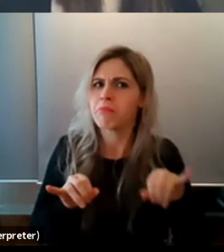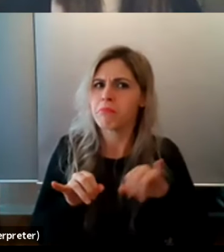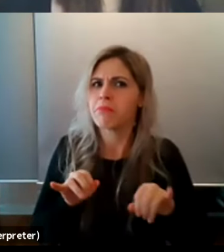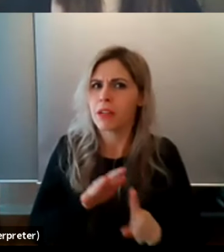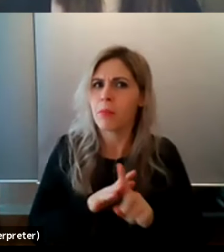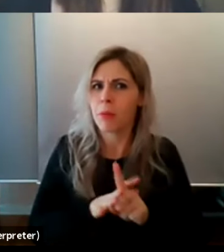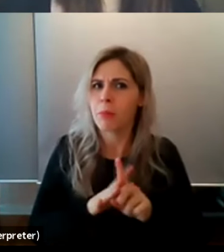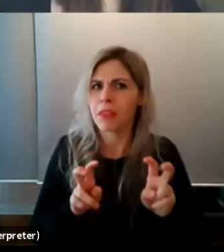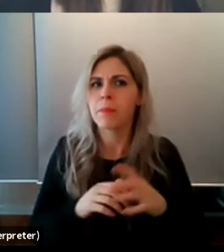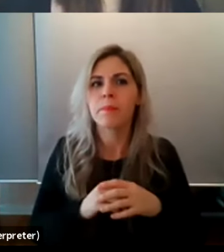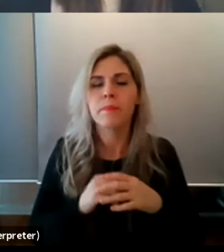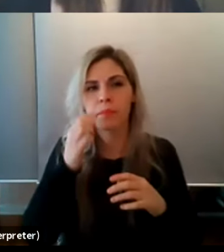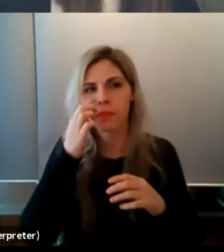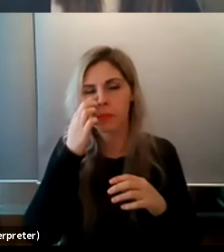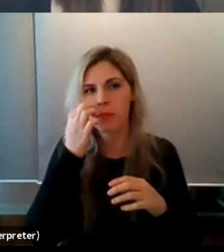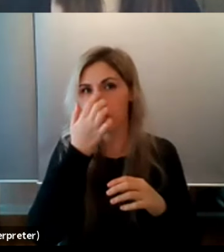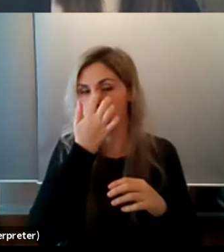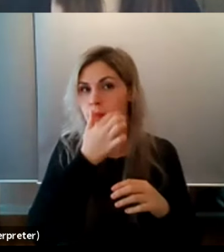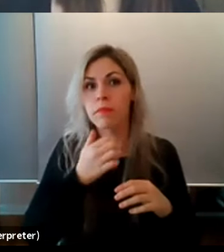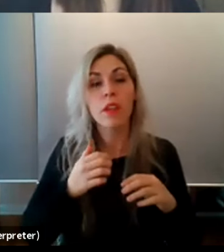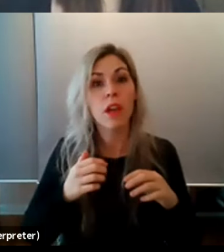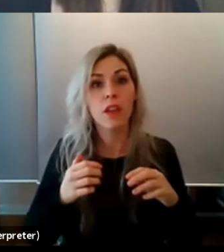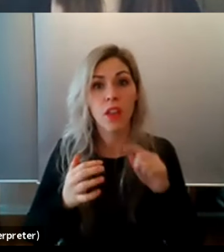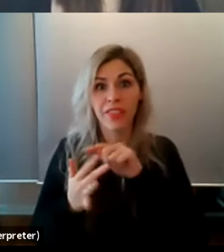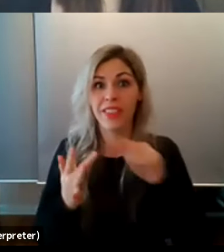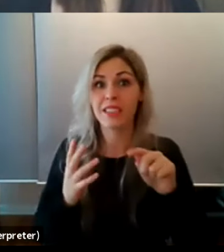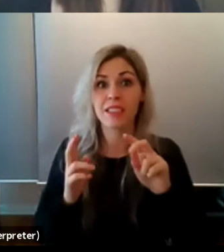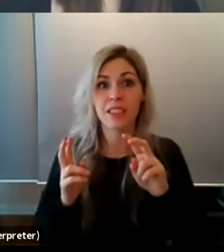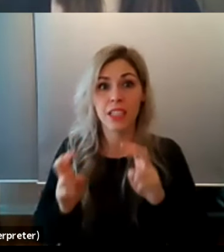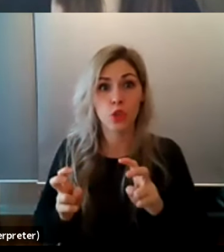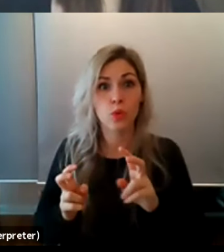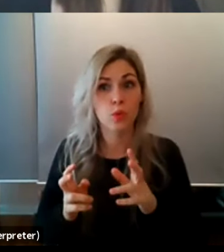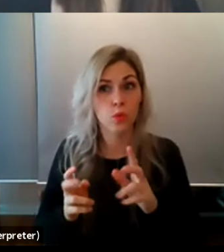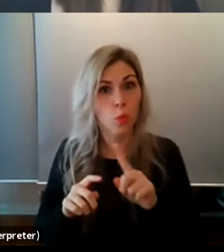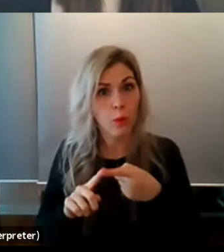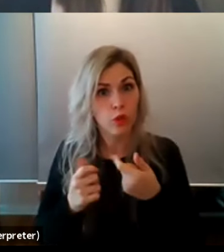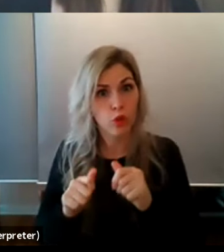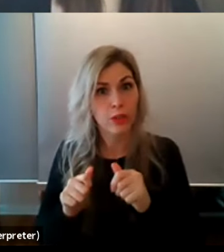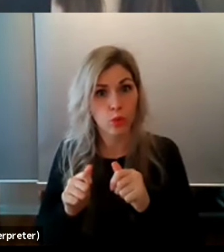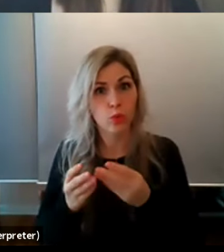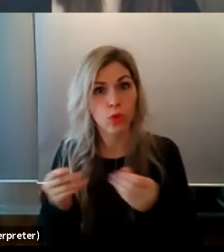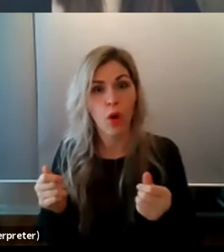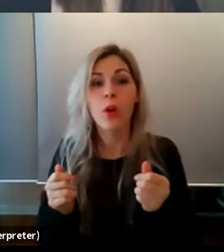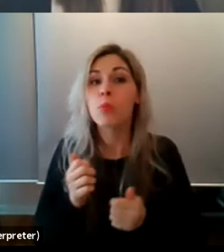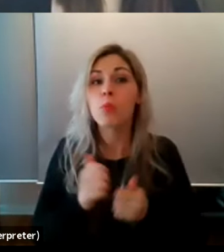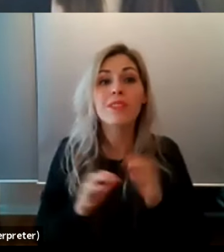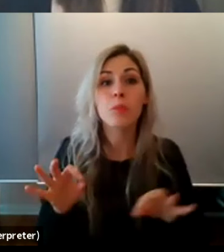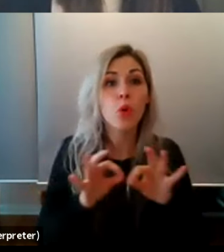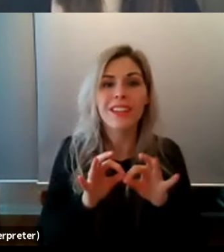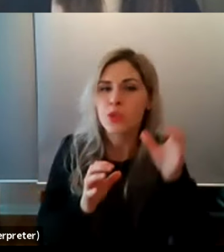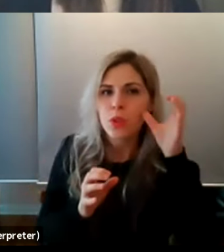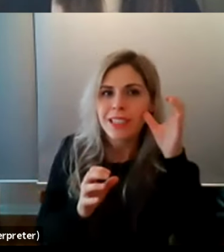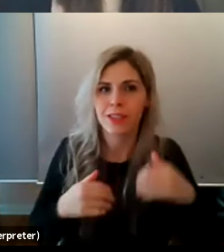that when we're tackling these issues, the most important thing we can do is to listen to young persons with